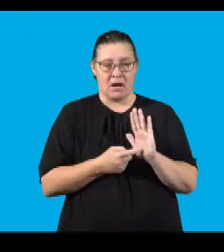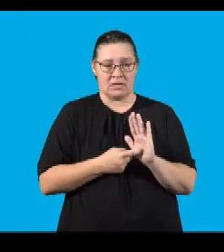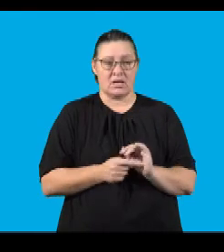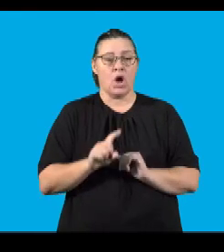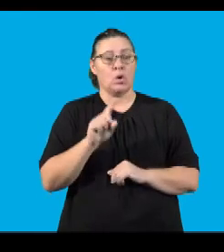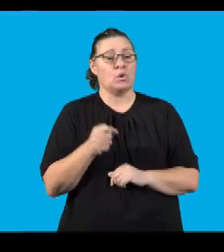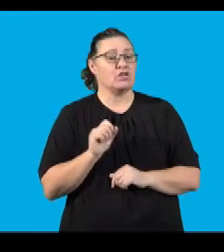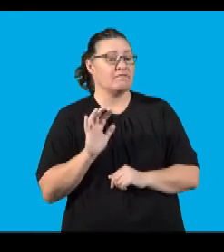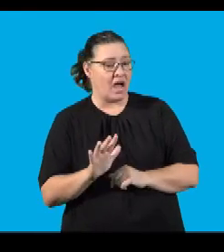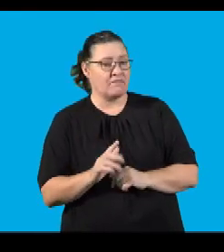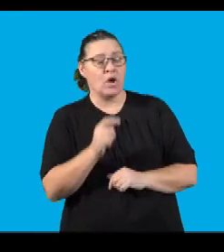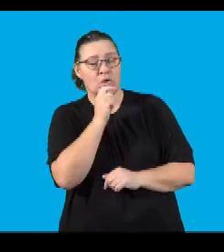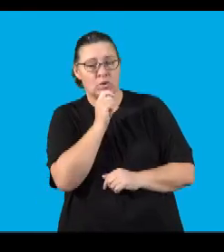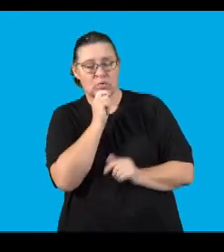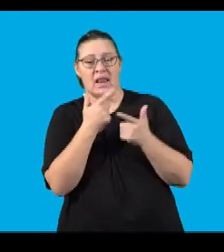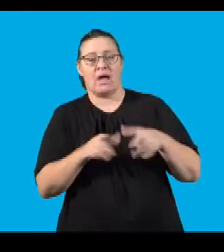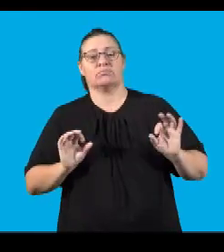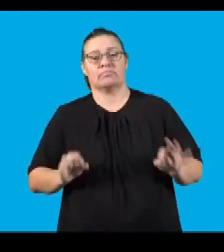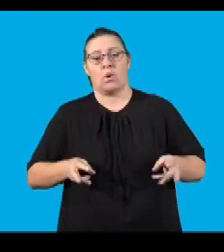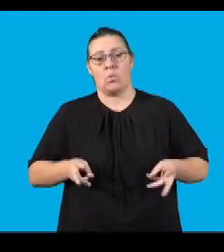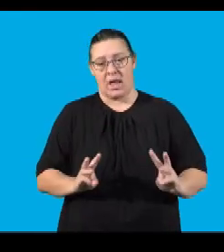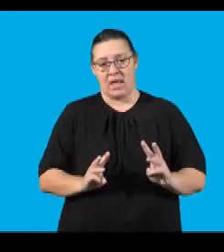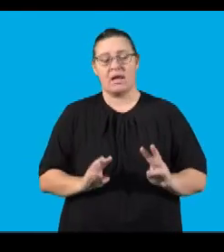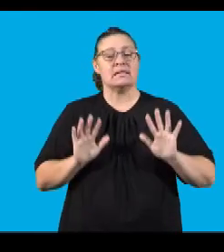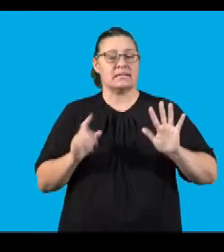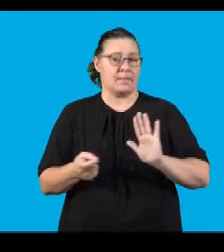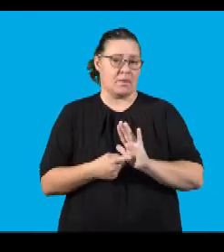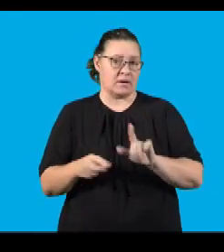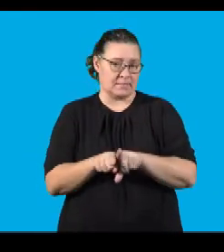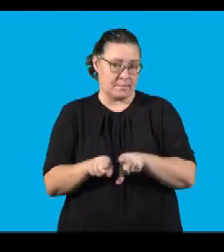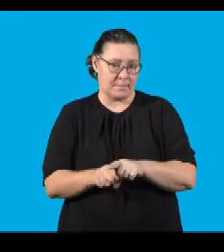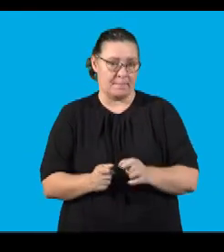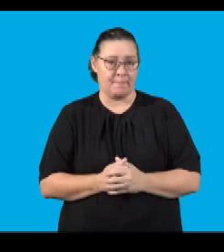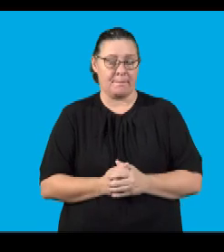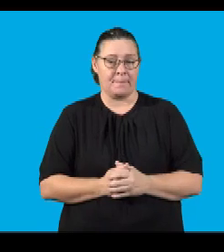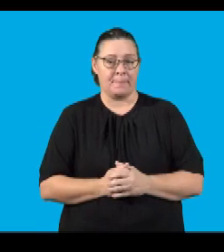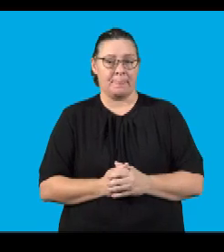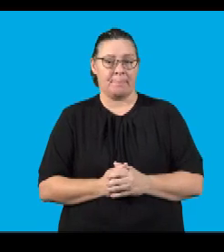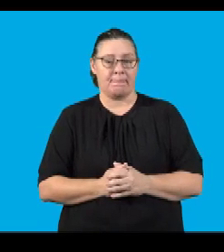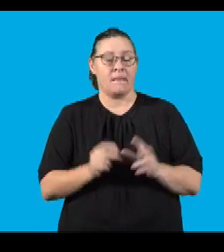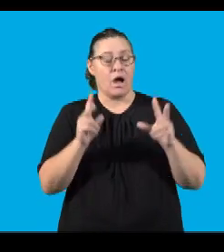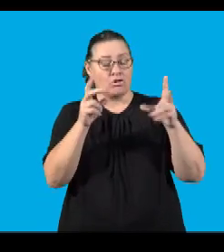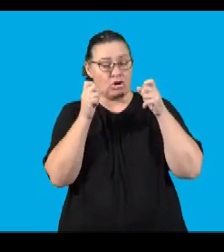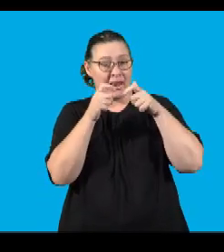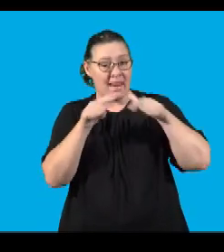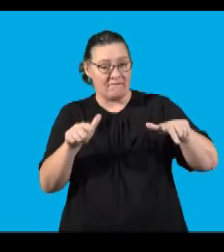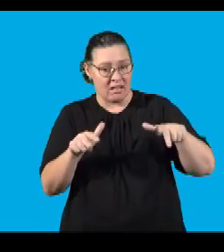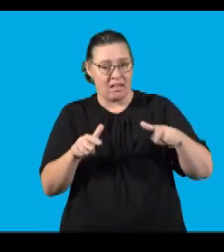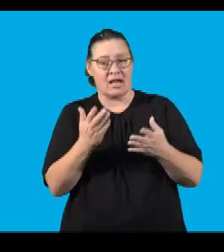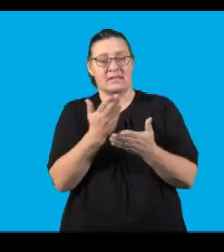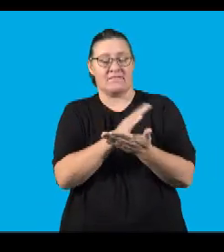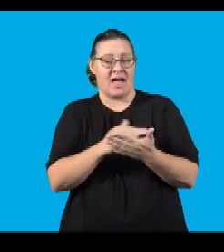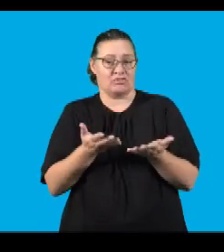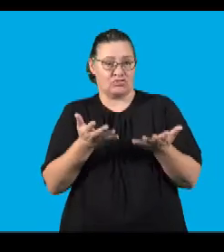And question 5 is using language correctly, also 10 marks. The cognitive levels